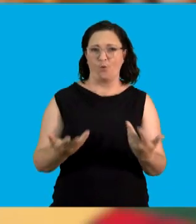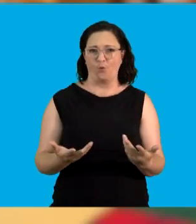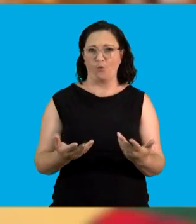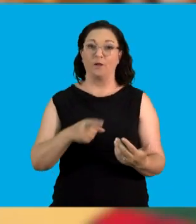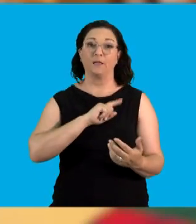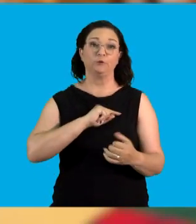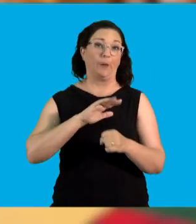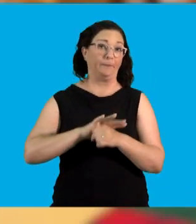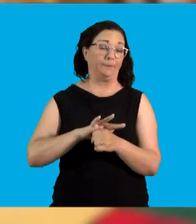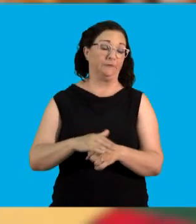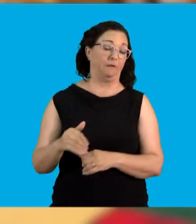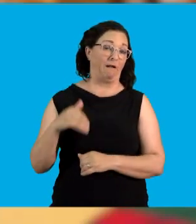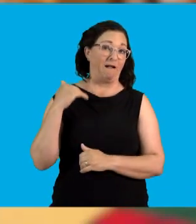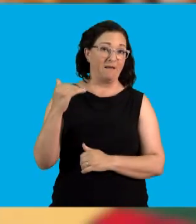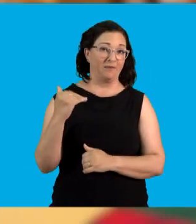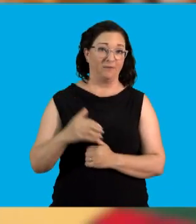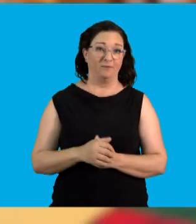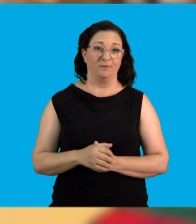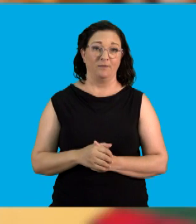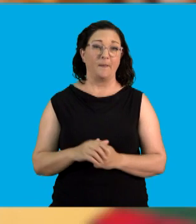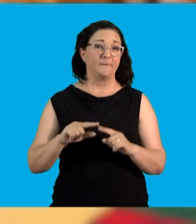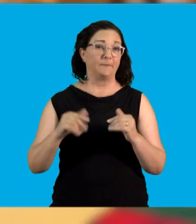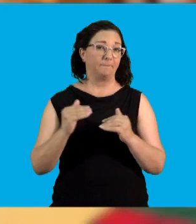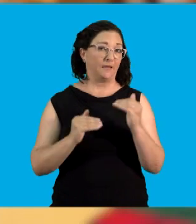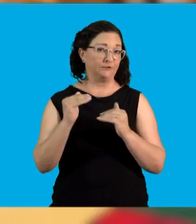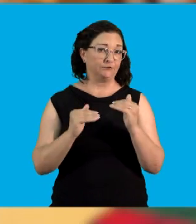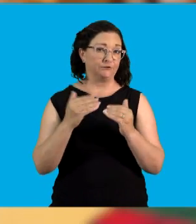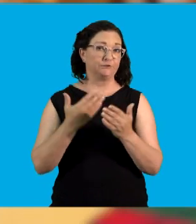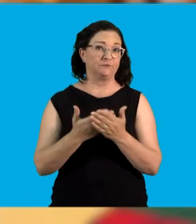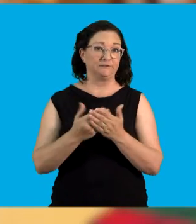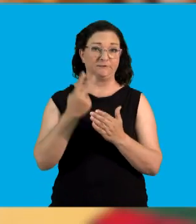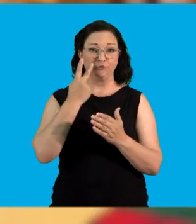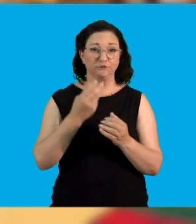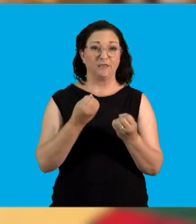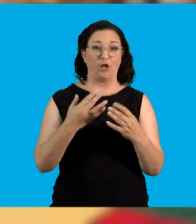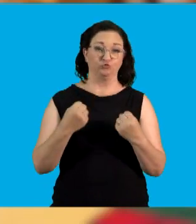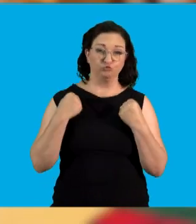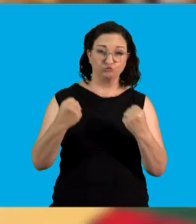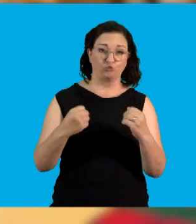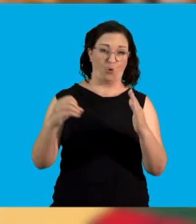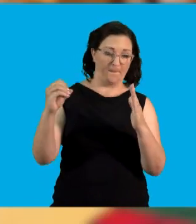of that, there's going to be a higher pressure, because a higher pressure is going to be measured by the force